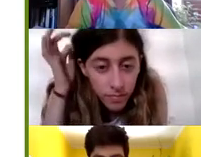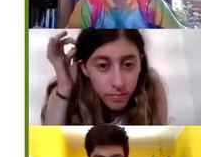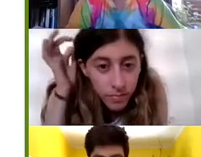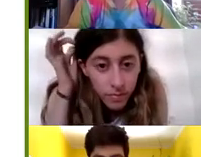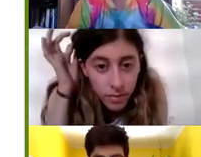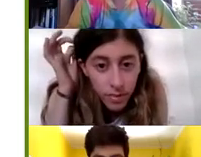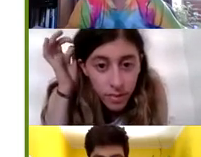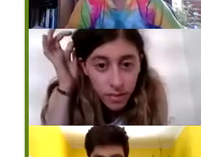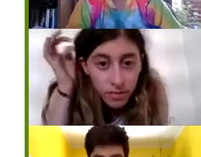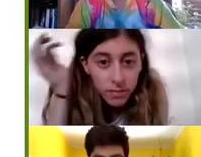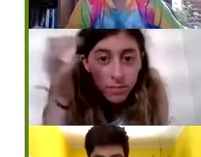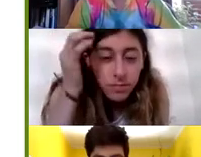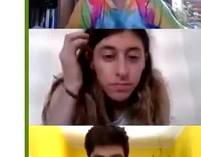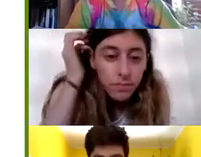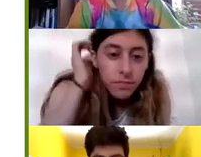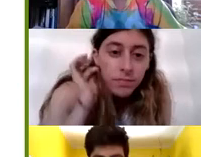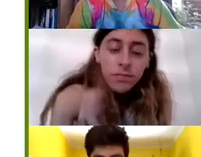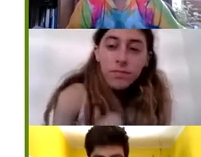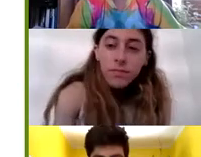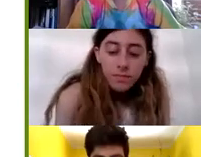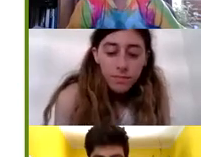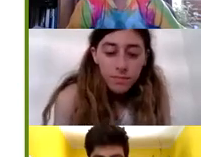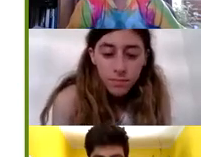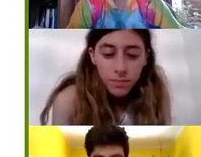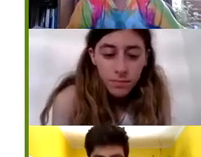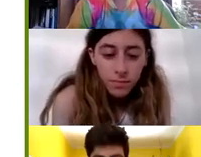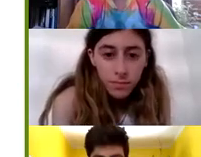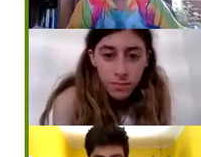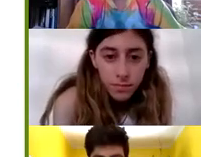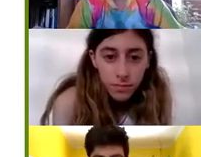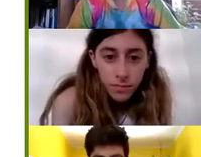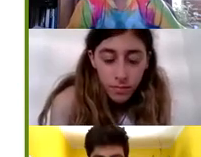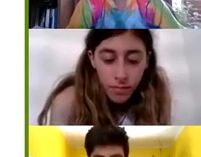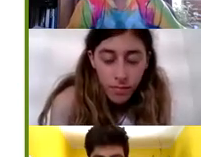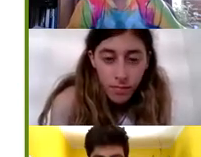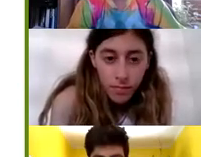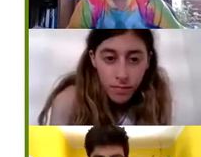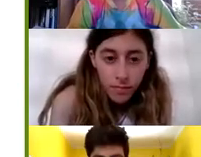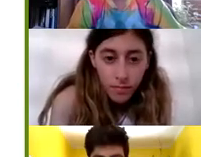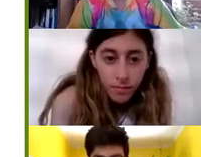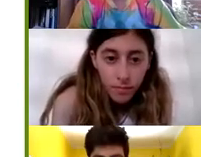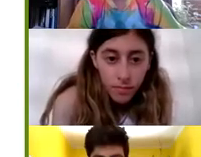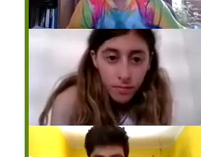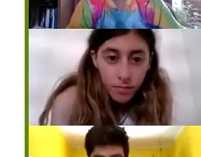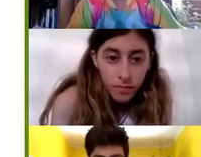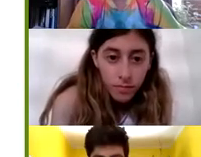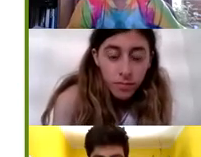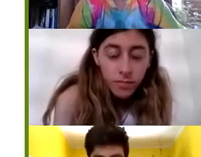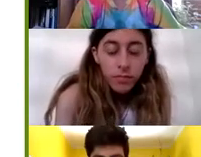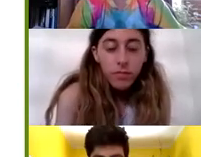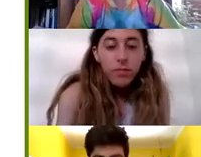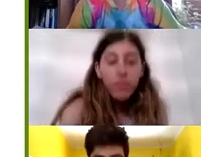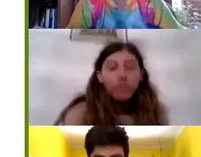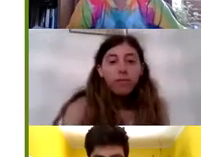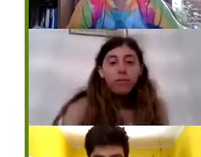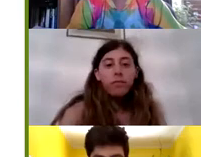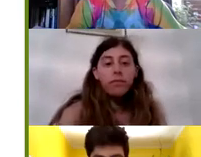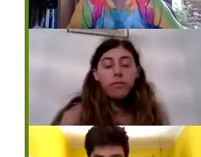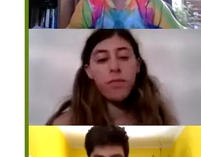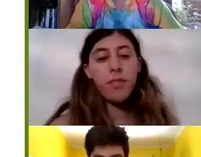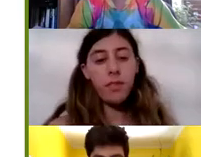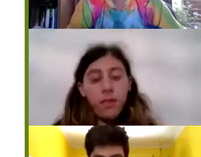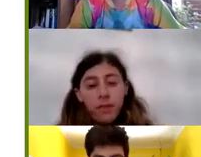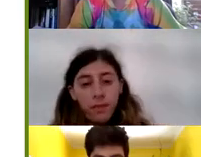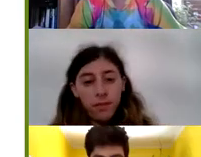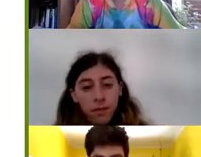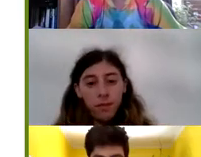across the country. We requested for a census to be conducted we want further participation of trans